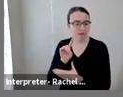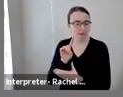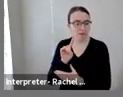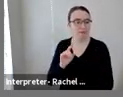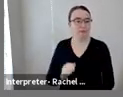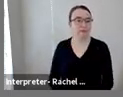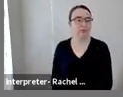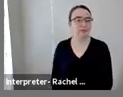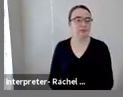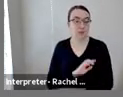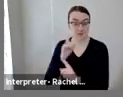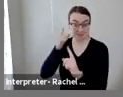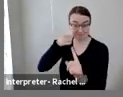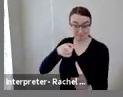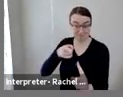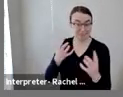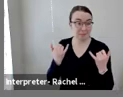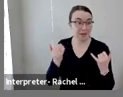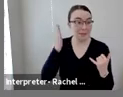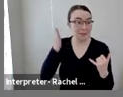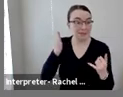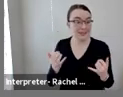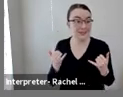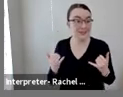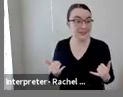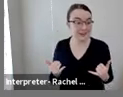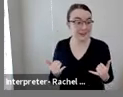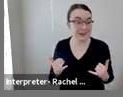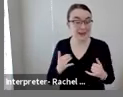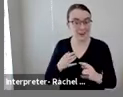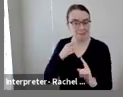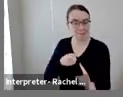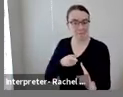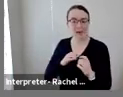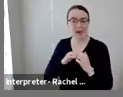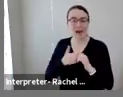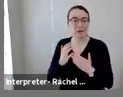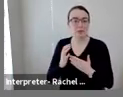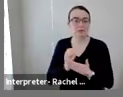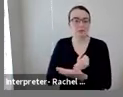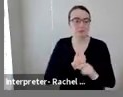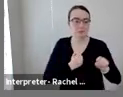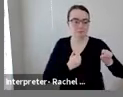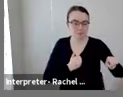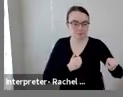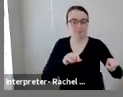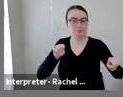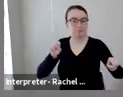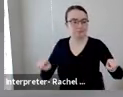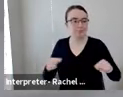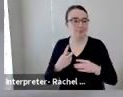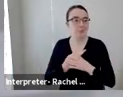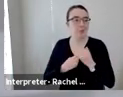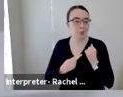know, brings me to what I'm talking about today is to how to leverage these two sides of the coin.